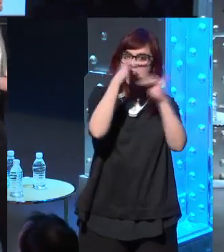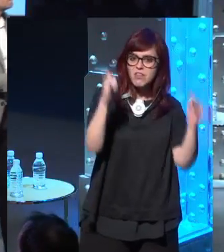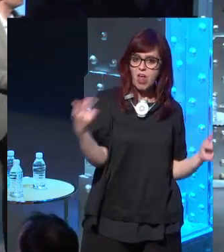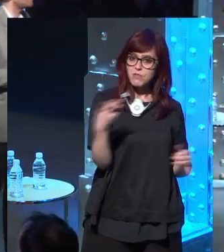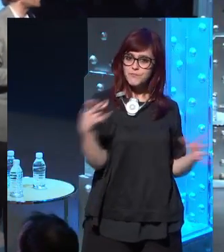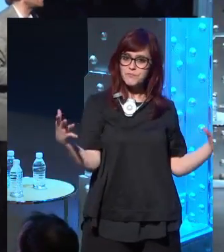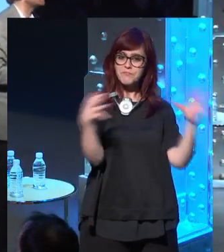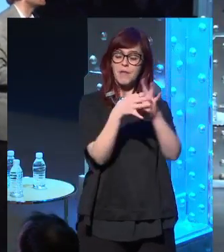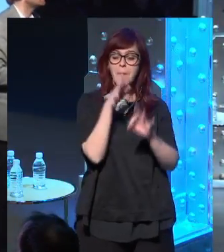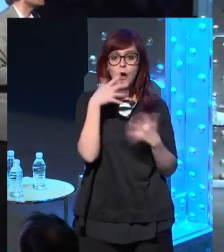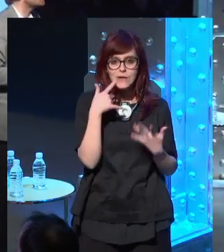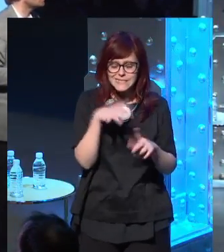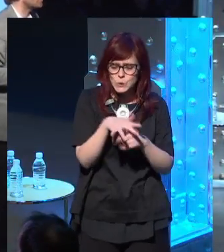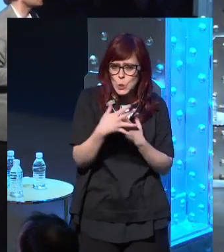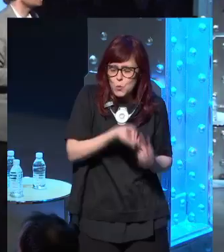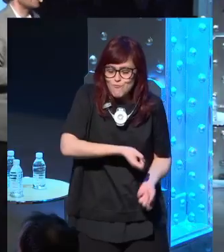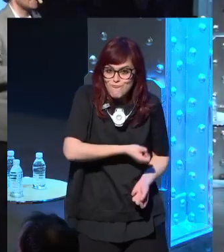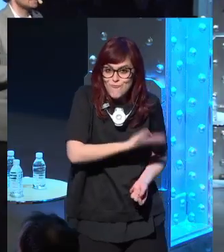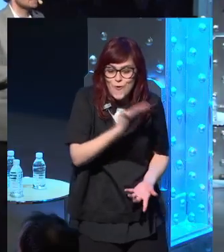times. Back in